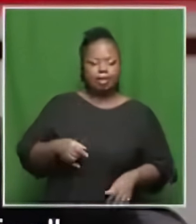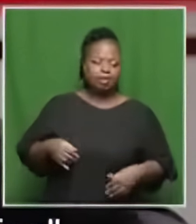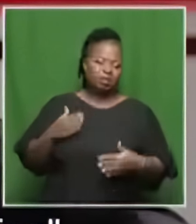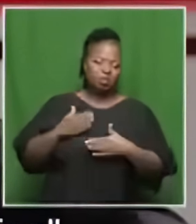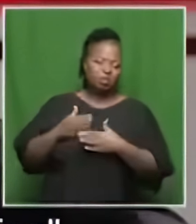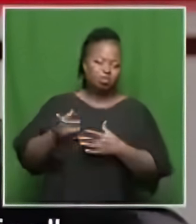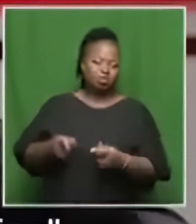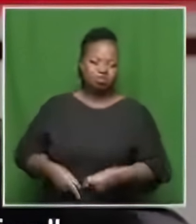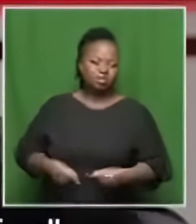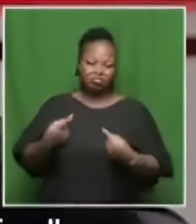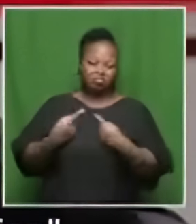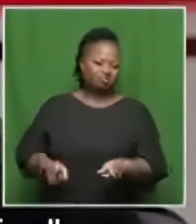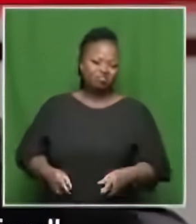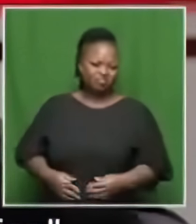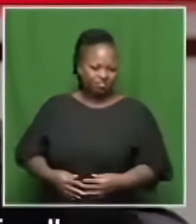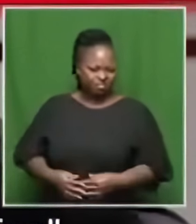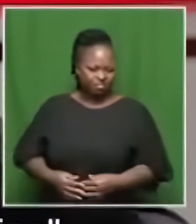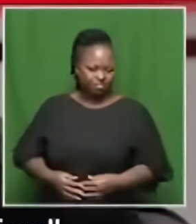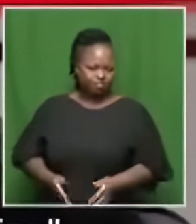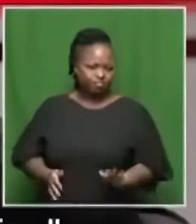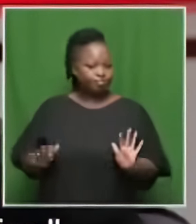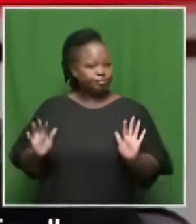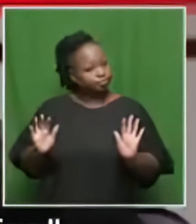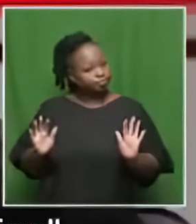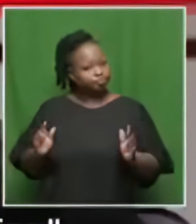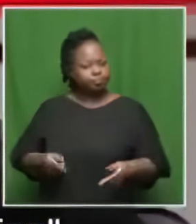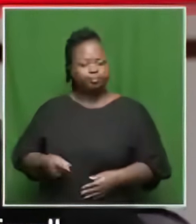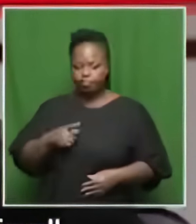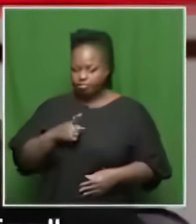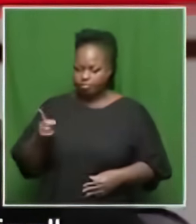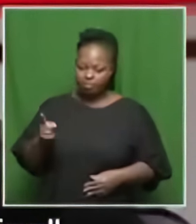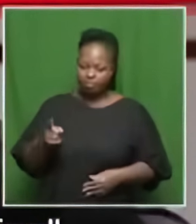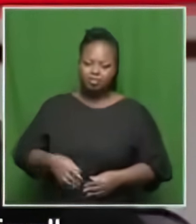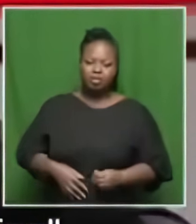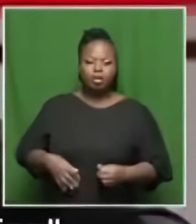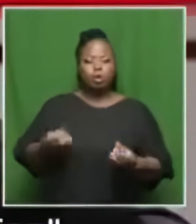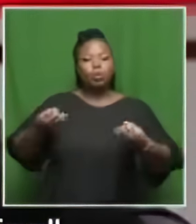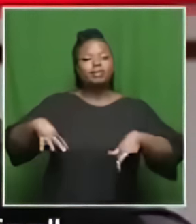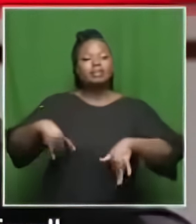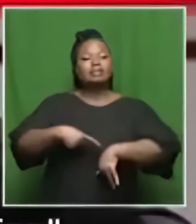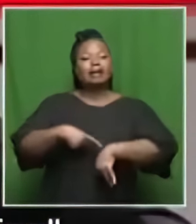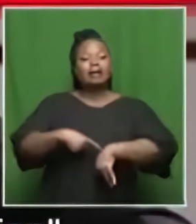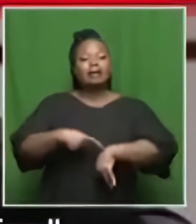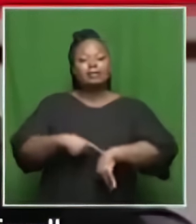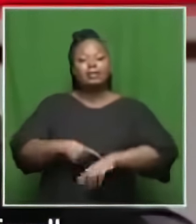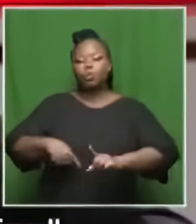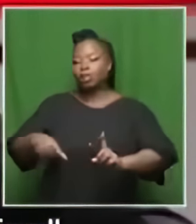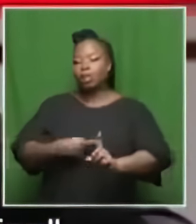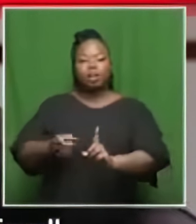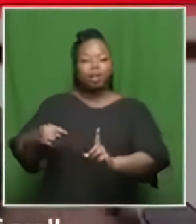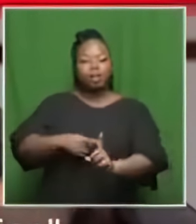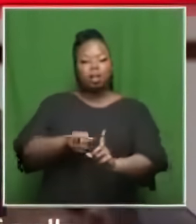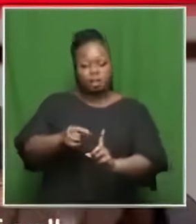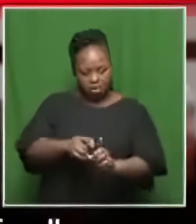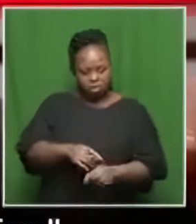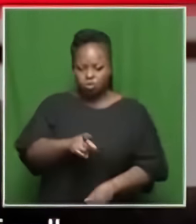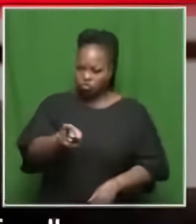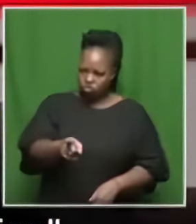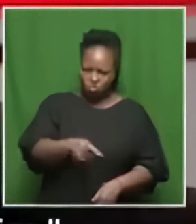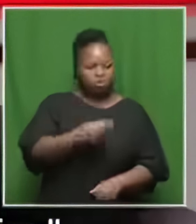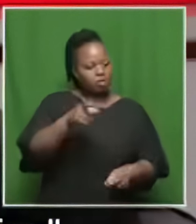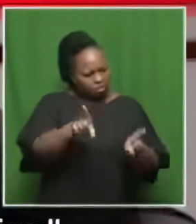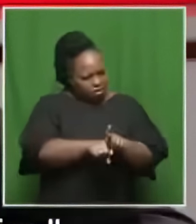matter, whereas they are not. So they are buying time, and when they buy time, we must play the same game. We must